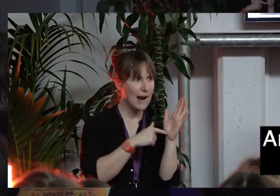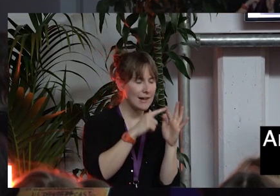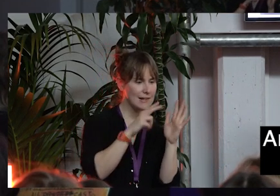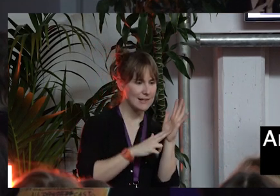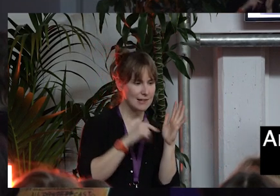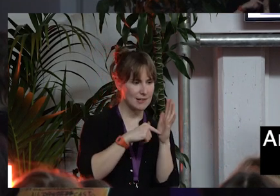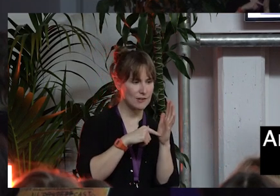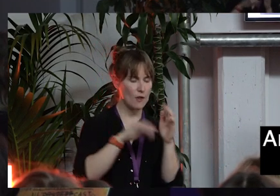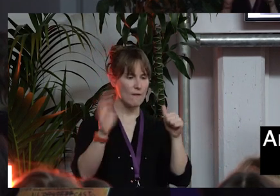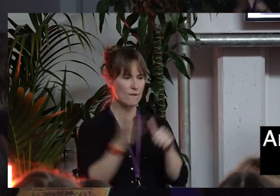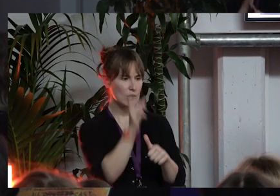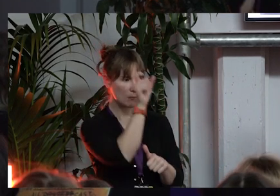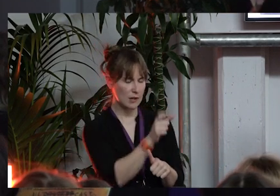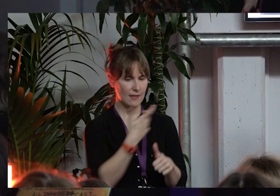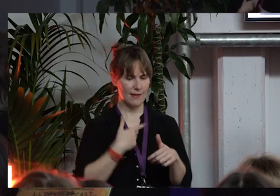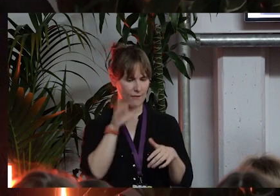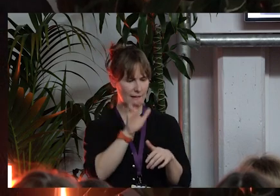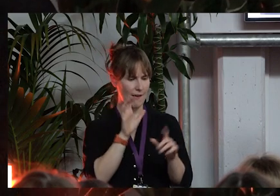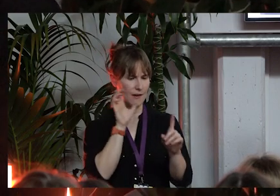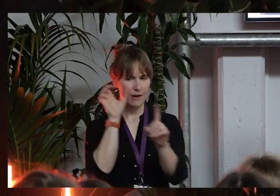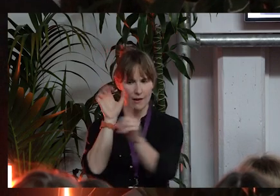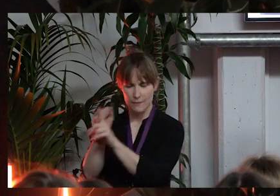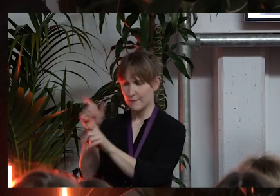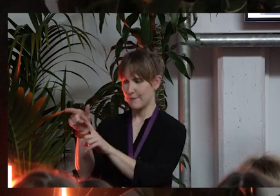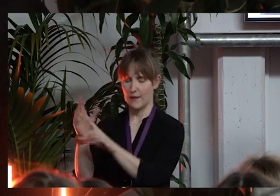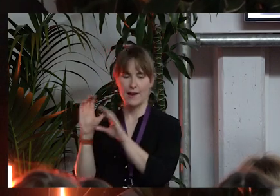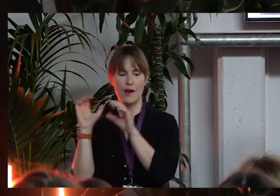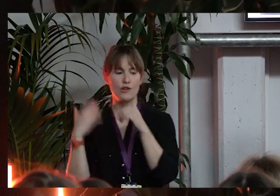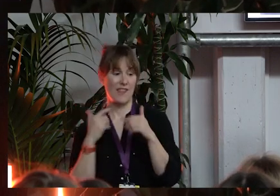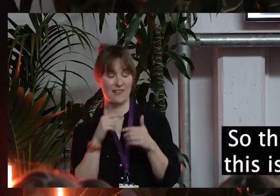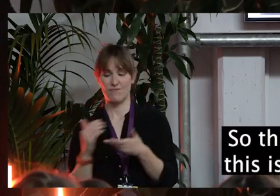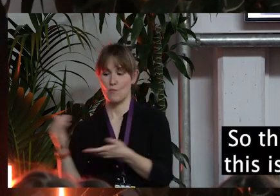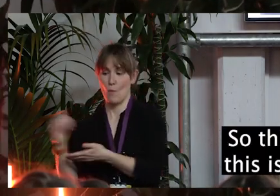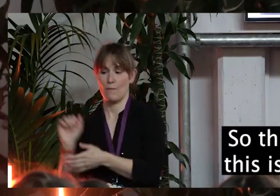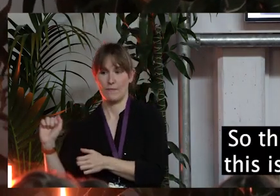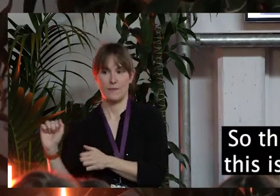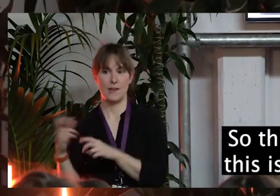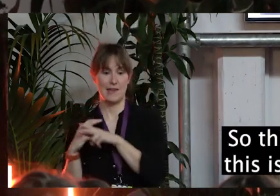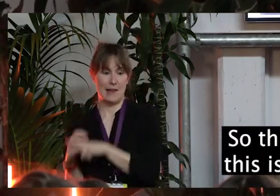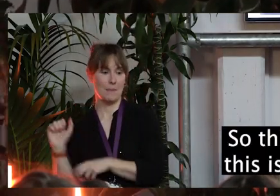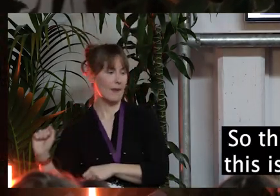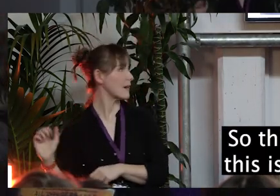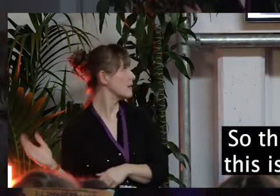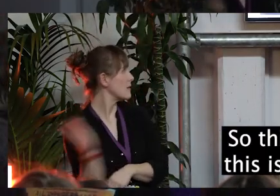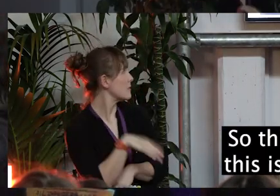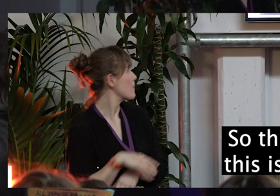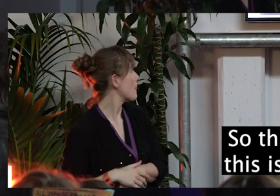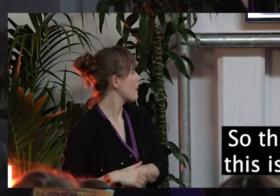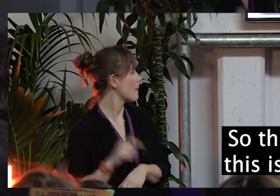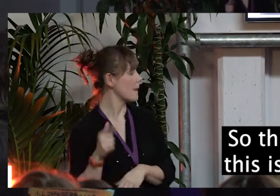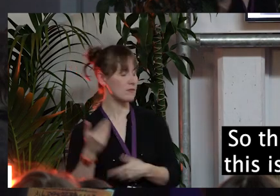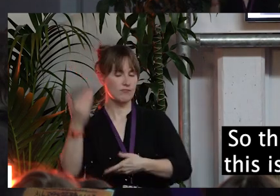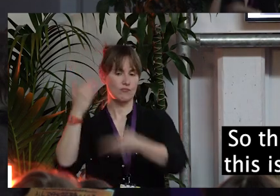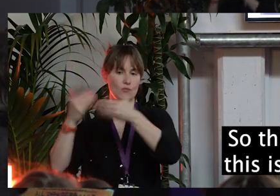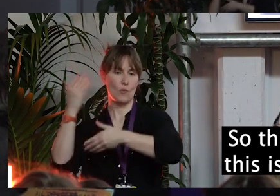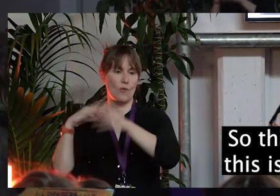going to tell you a bit about how that affects how we live today and a couple of examples. So this is a historic example, and this